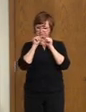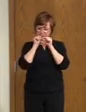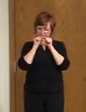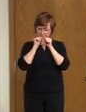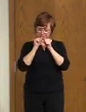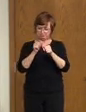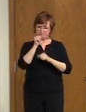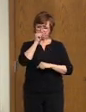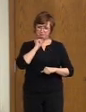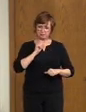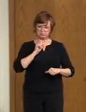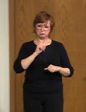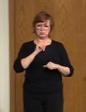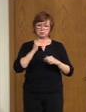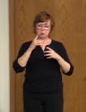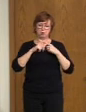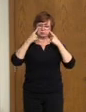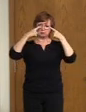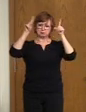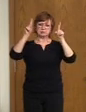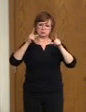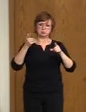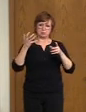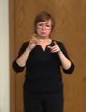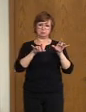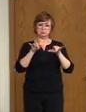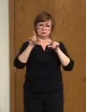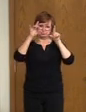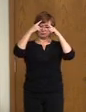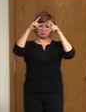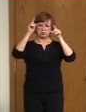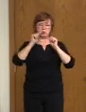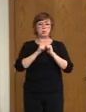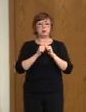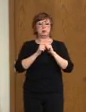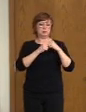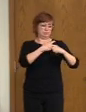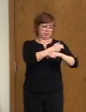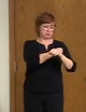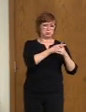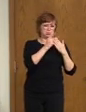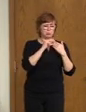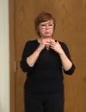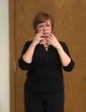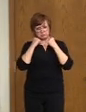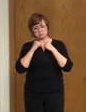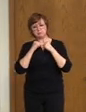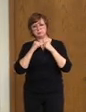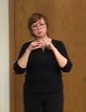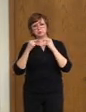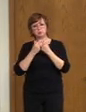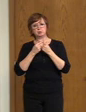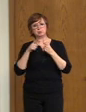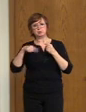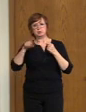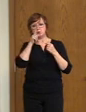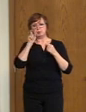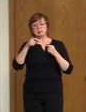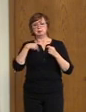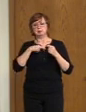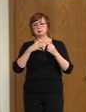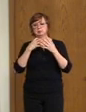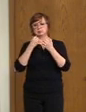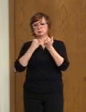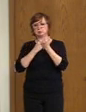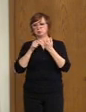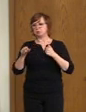we can be as successful as we're intended to be with both our vaccination program, but protecting those most vulnerable in our communities. Thank you,